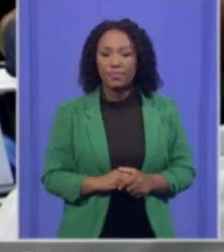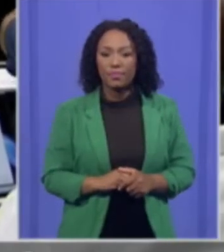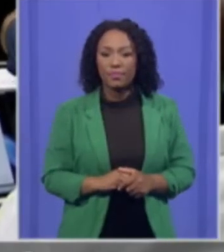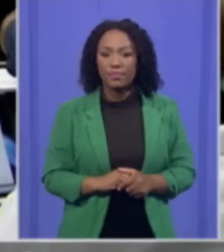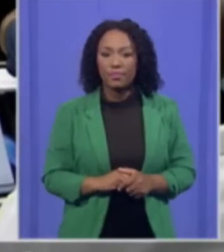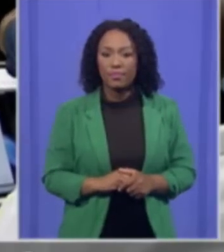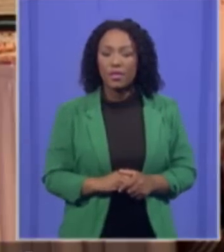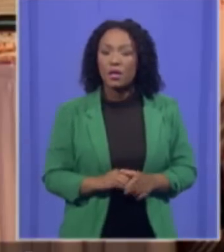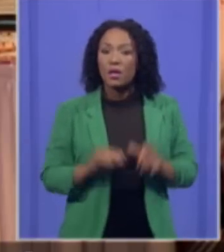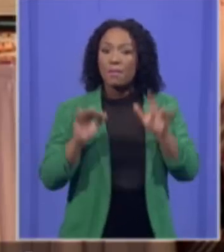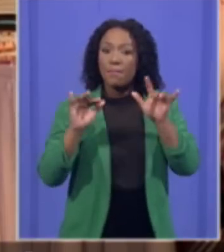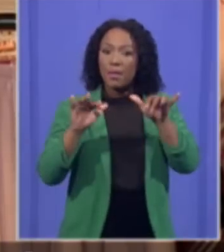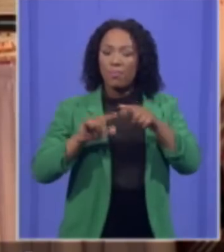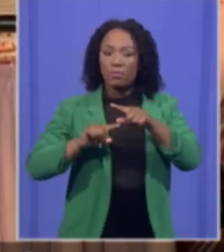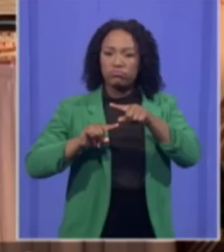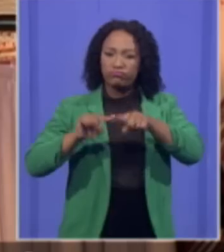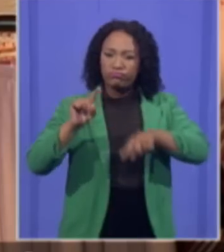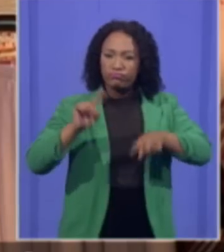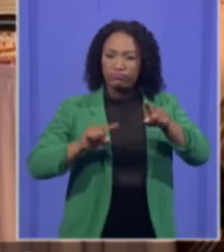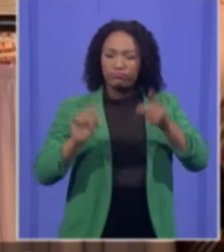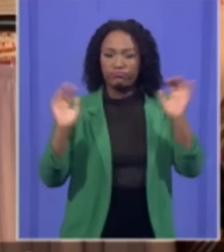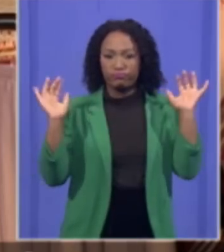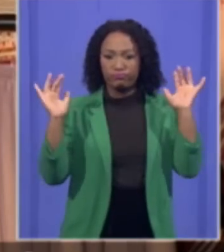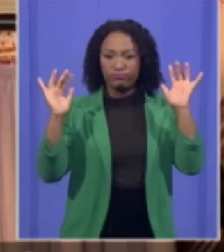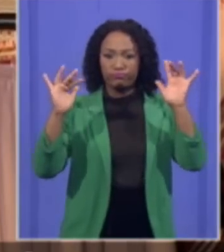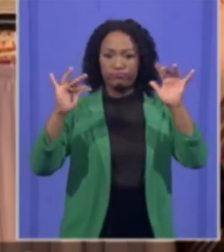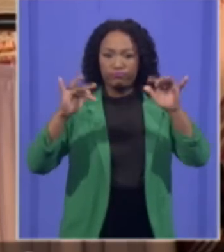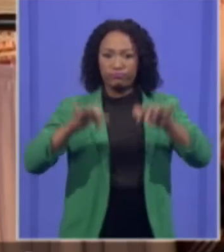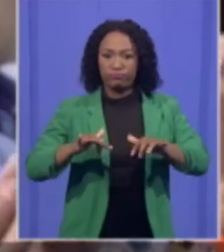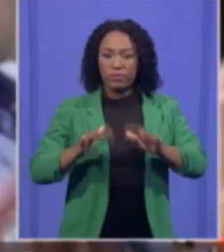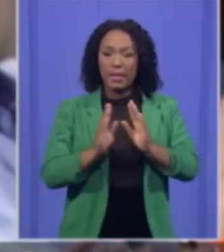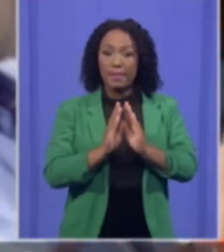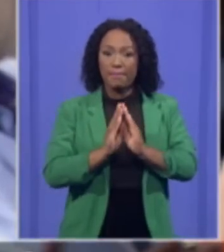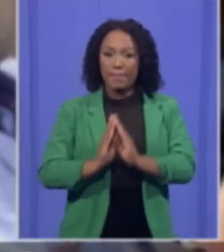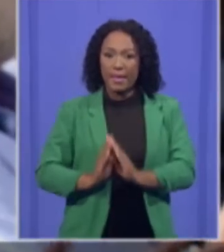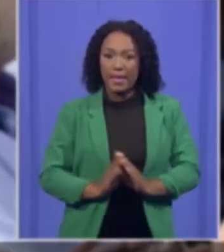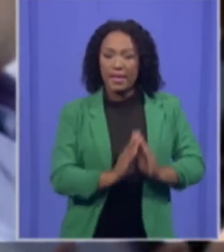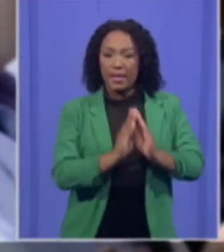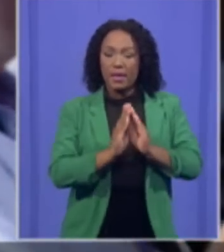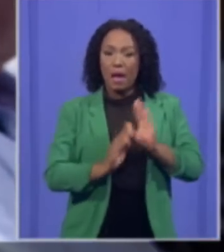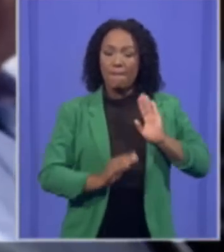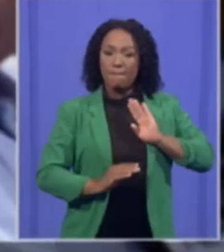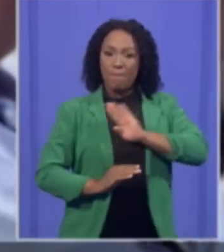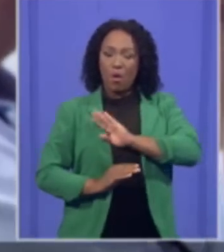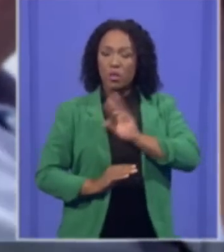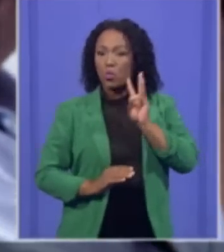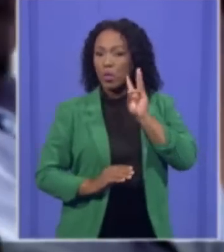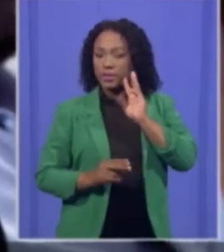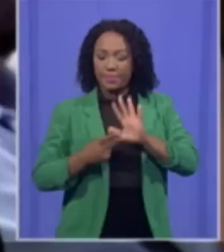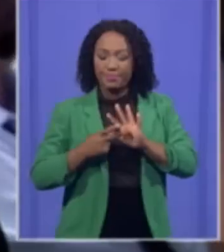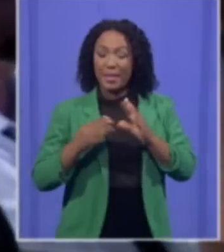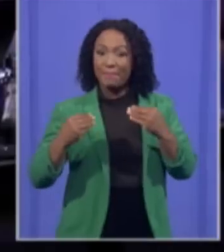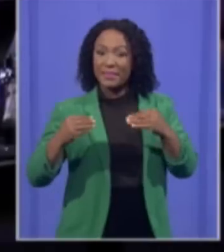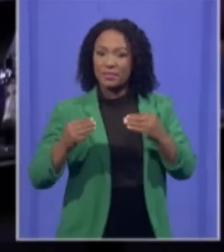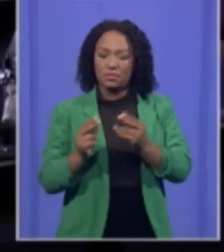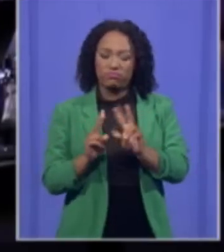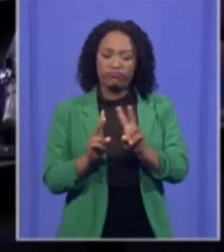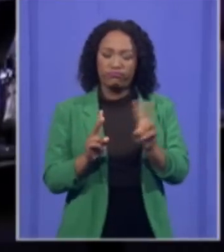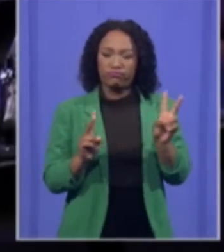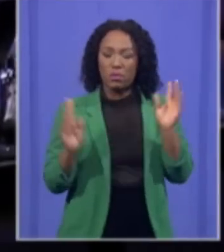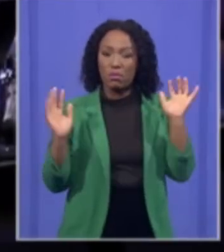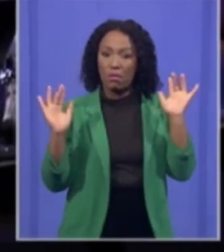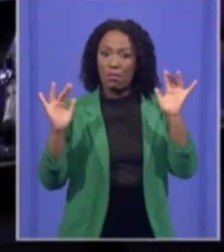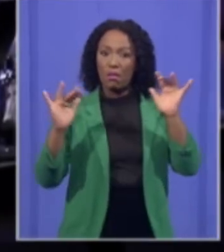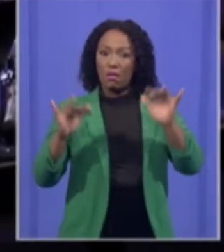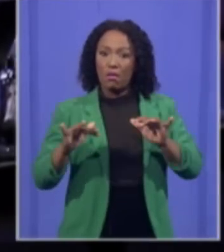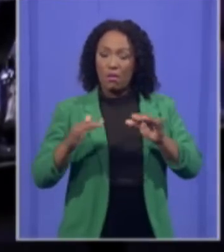Batšeakarolo ba go fapafapana go bala bahlankedi ba ditirelo tša meetse ba poto ya meetse beng dikgwebo le baetapele ba tlhokomelo ya meetse ba hlole ba